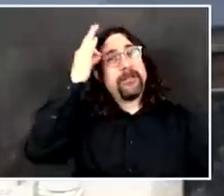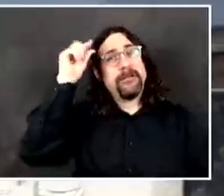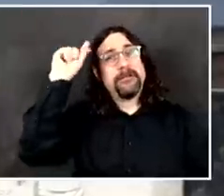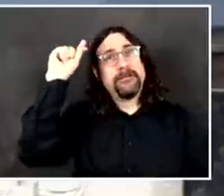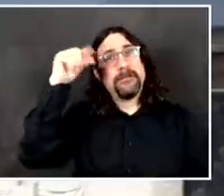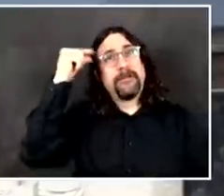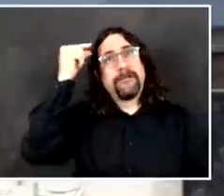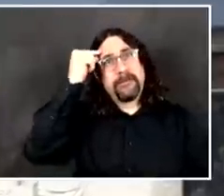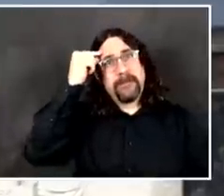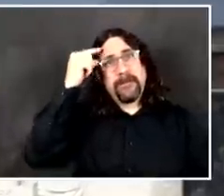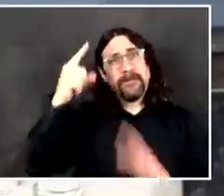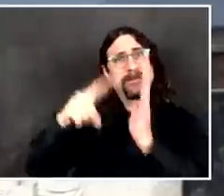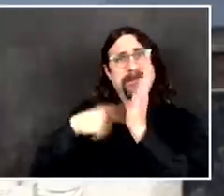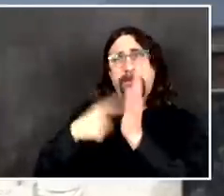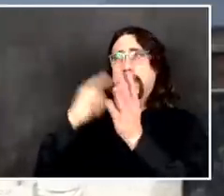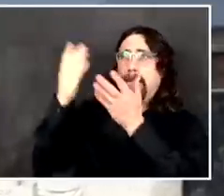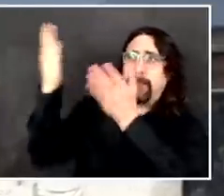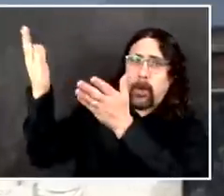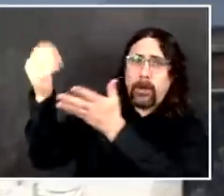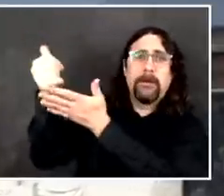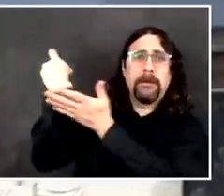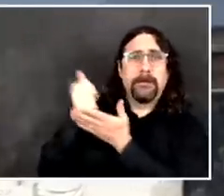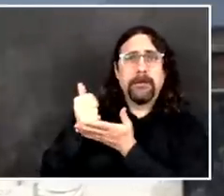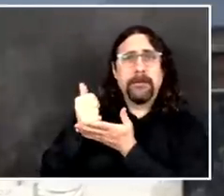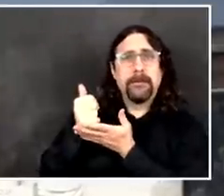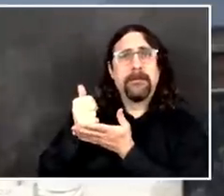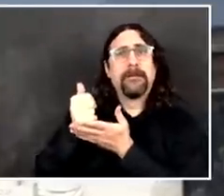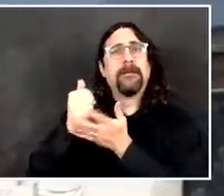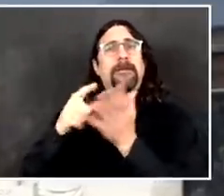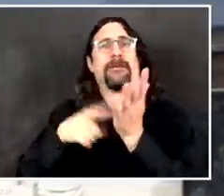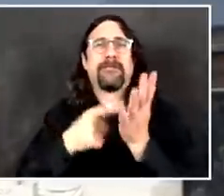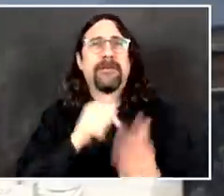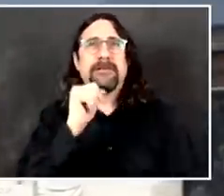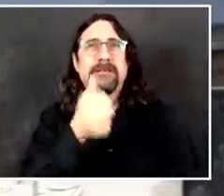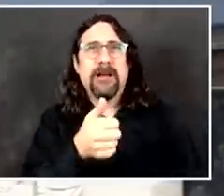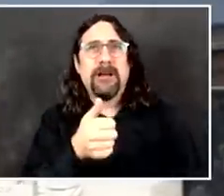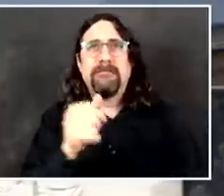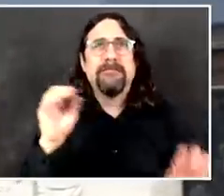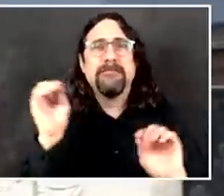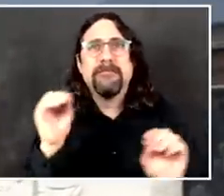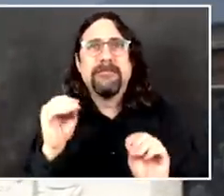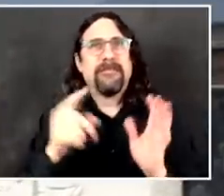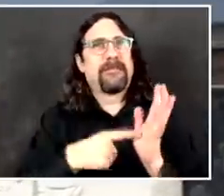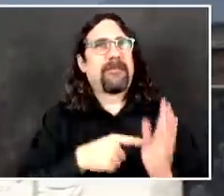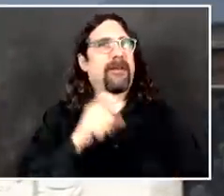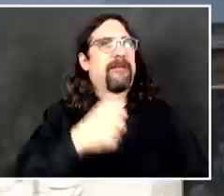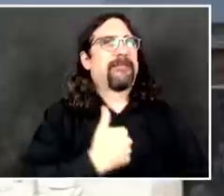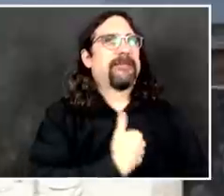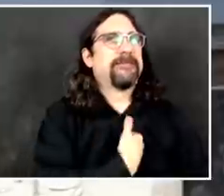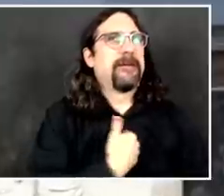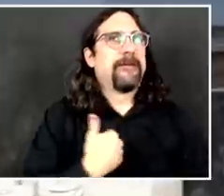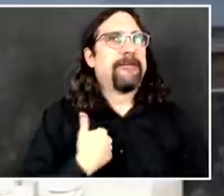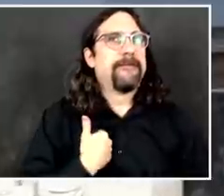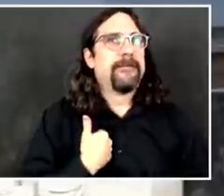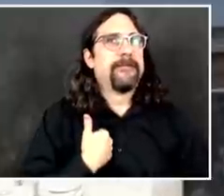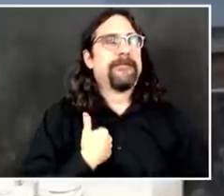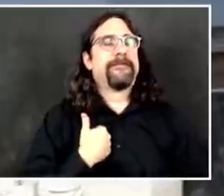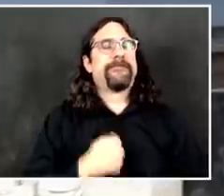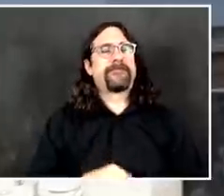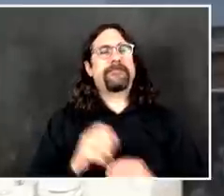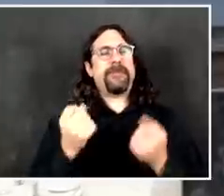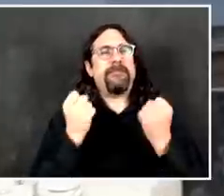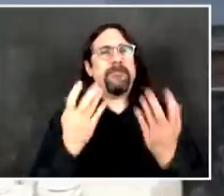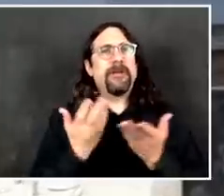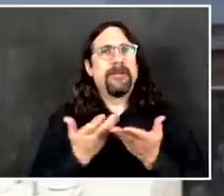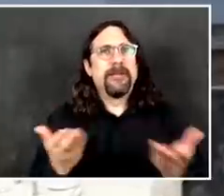needed to protect our people. Sometimes they were there, a lot of times they weren't. So what we're seeing right now are the